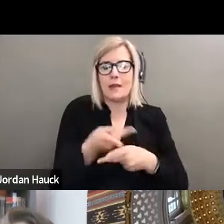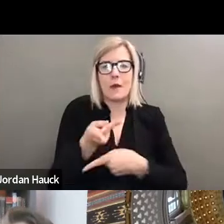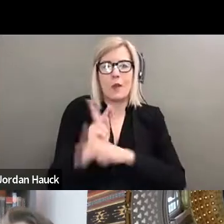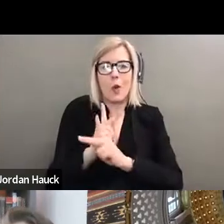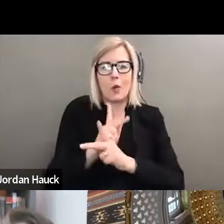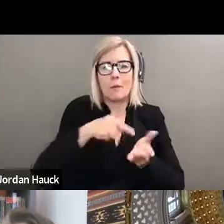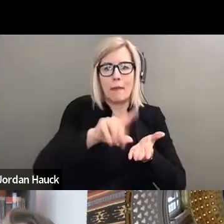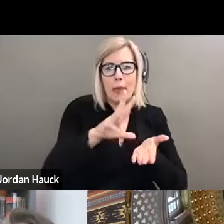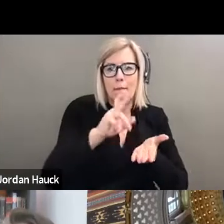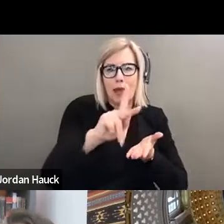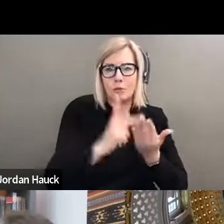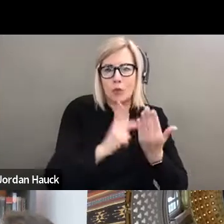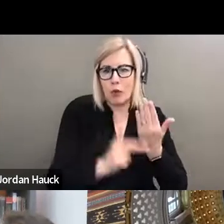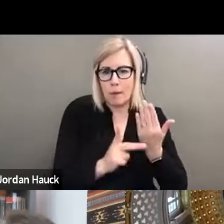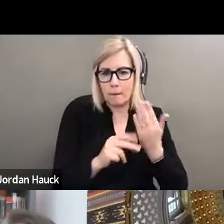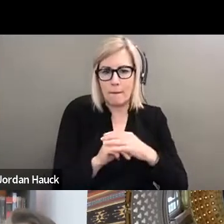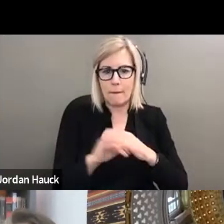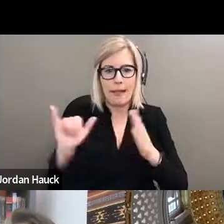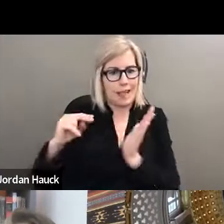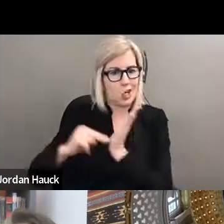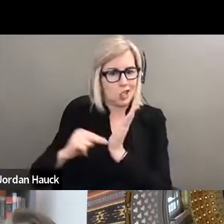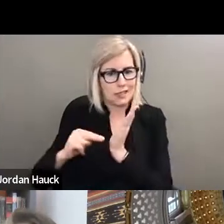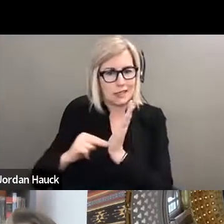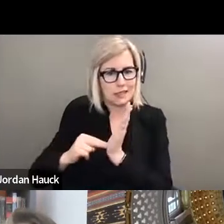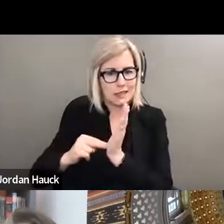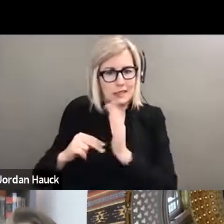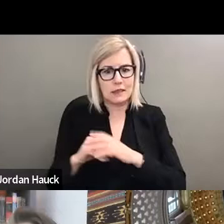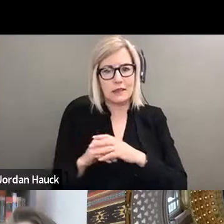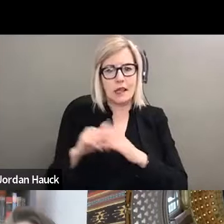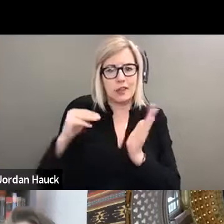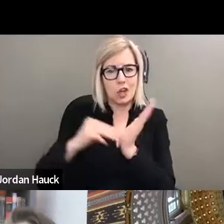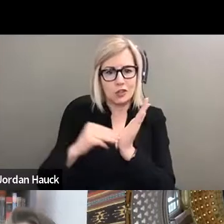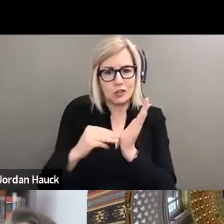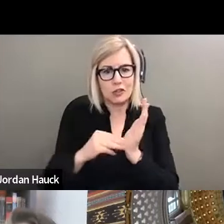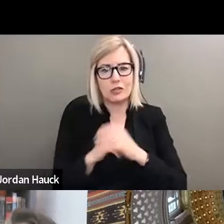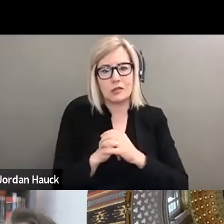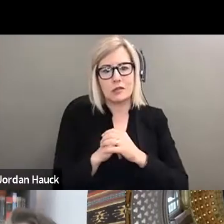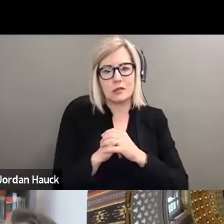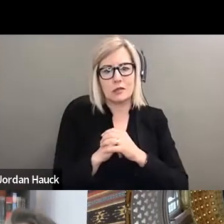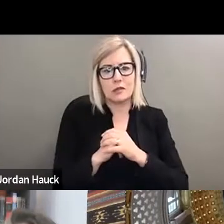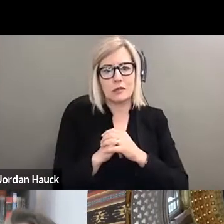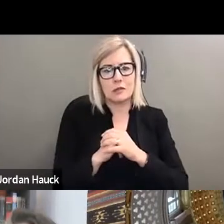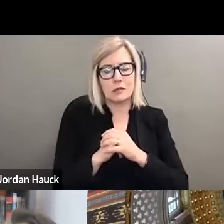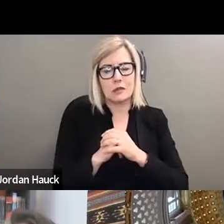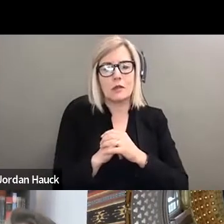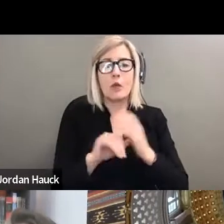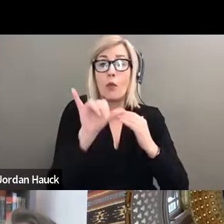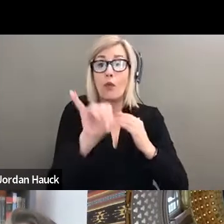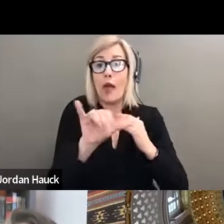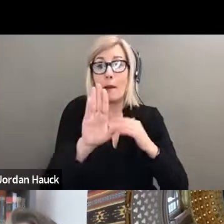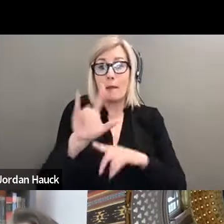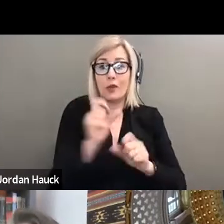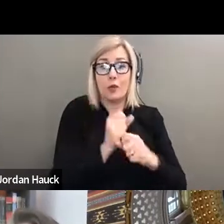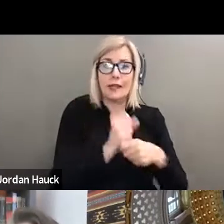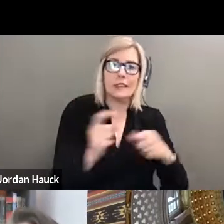program that like nurses and doctors have. So this is a bill that creates the first